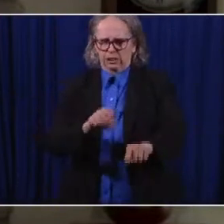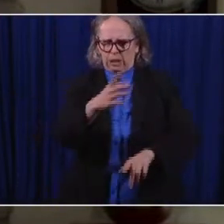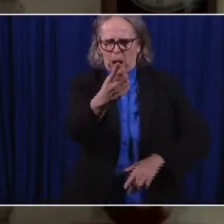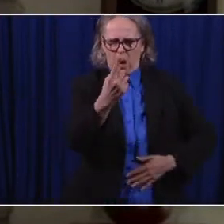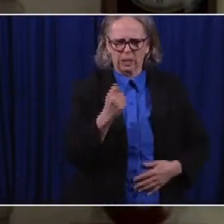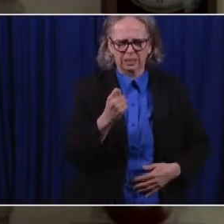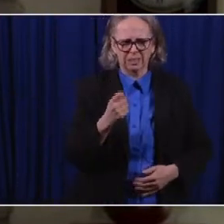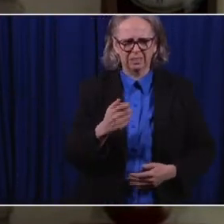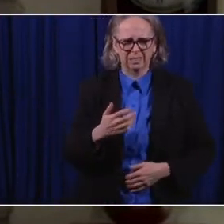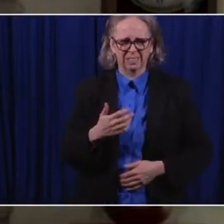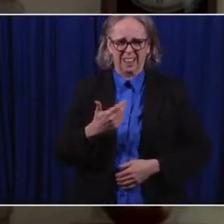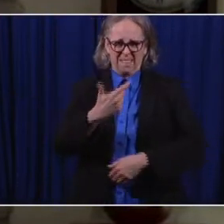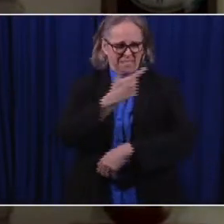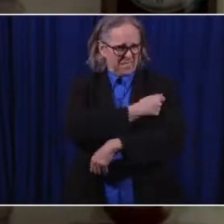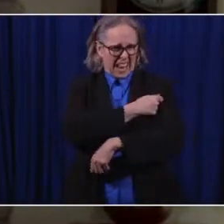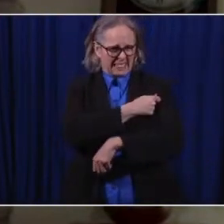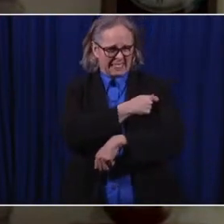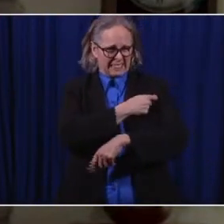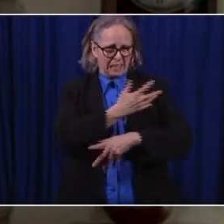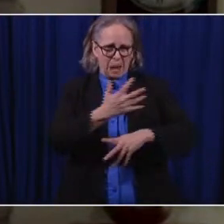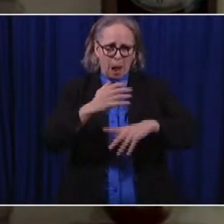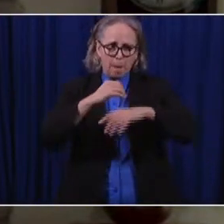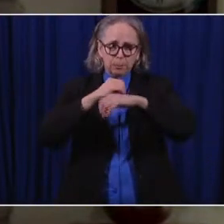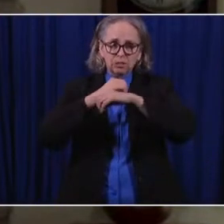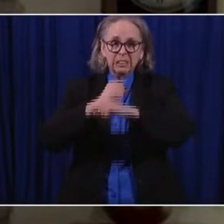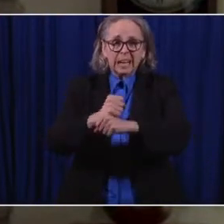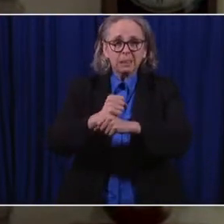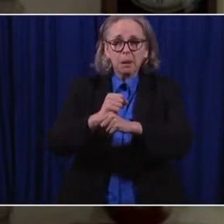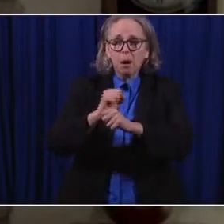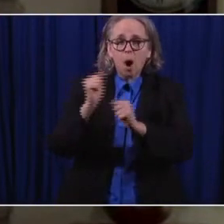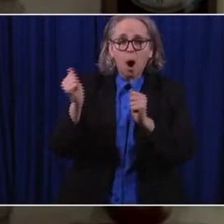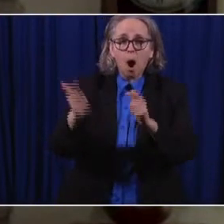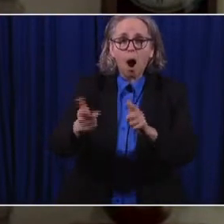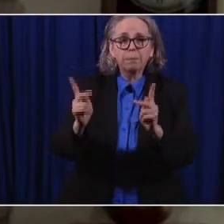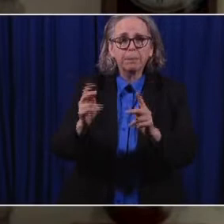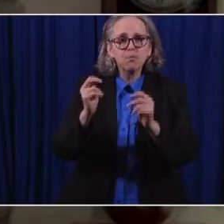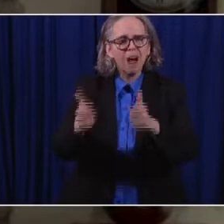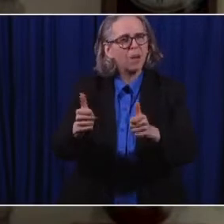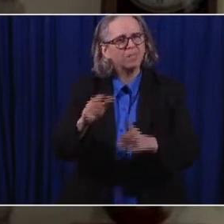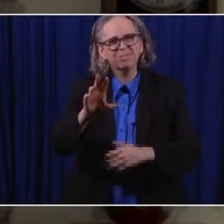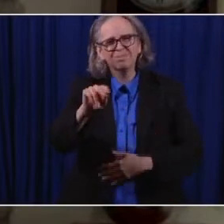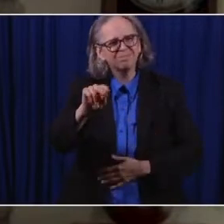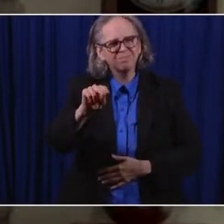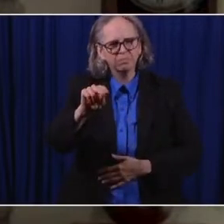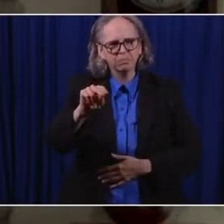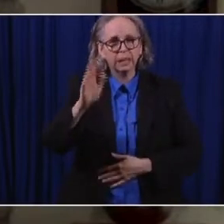quick enough to get us out of this. I mean, eventually it will, but we're at a